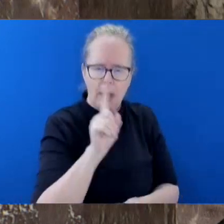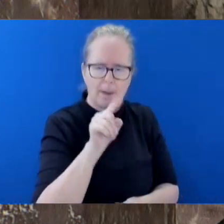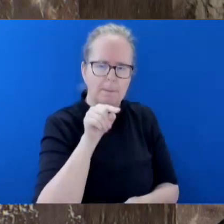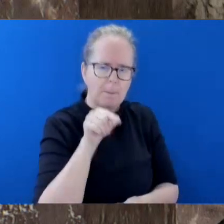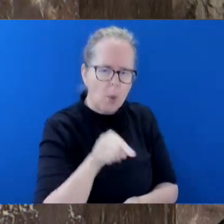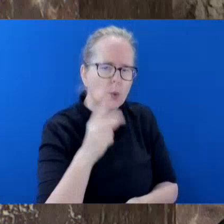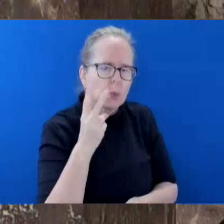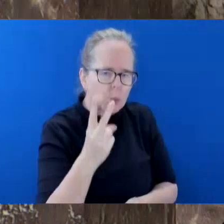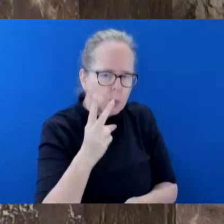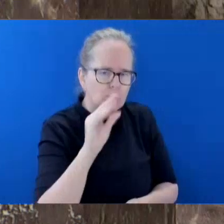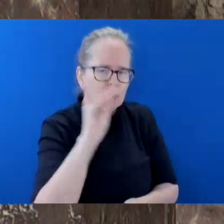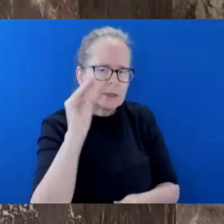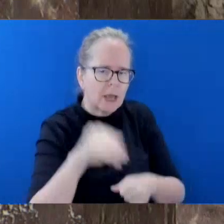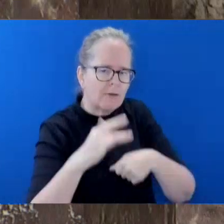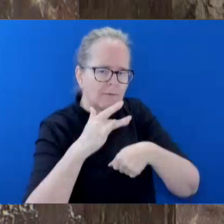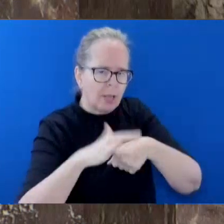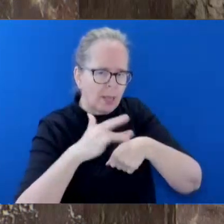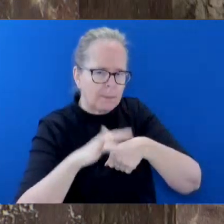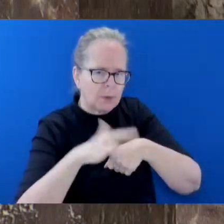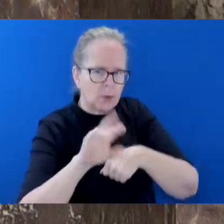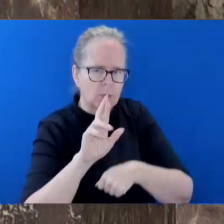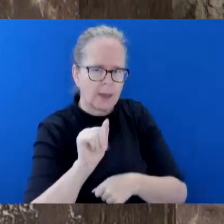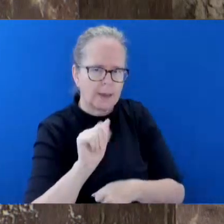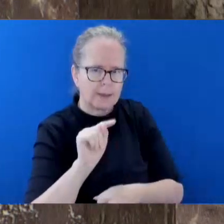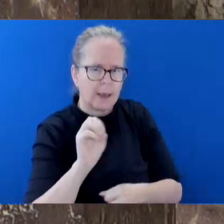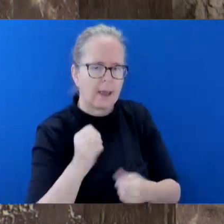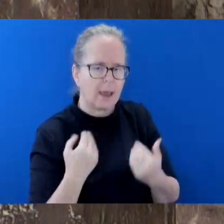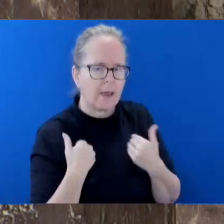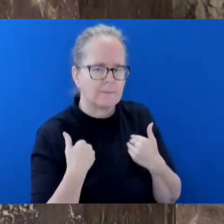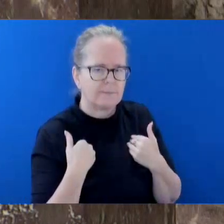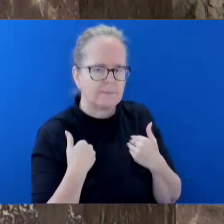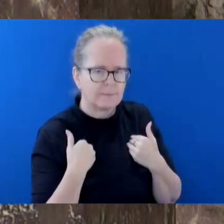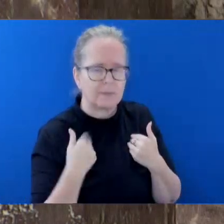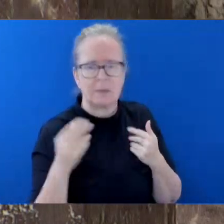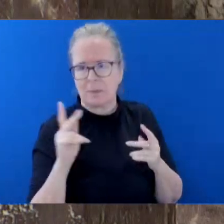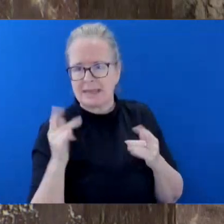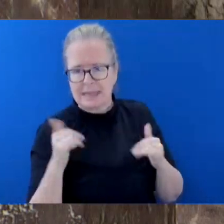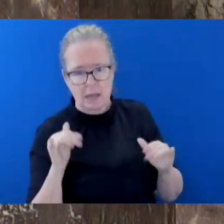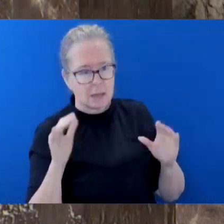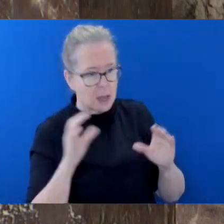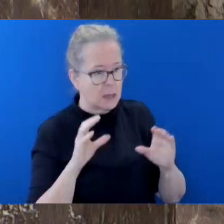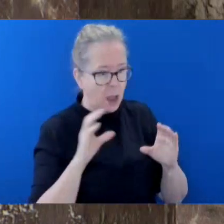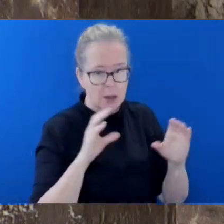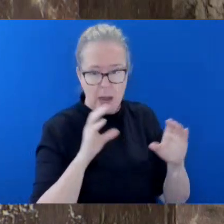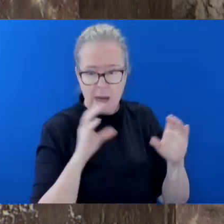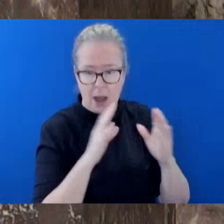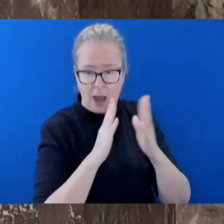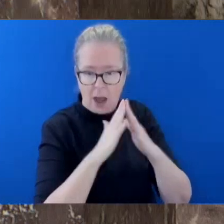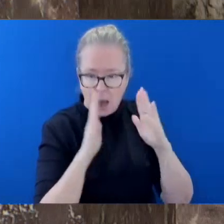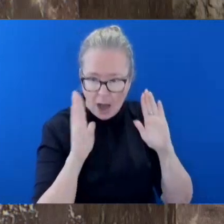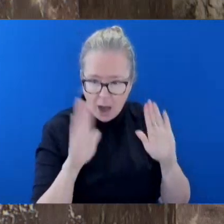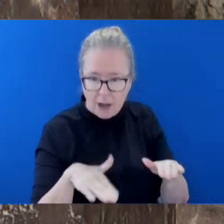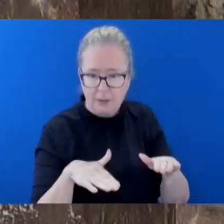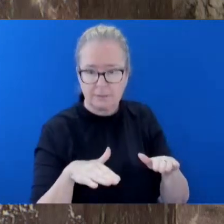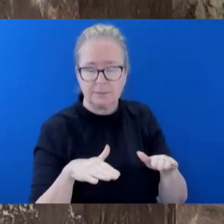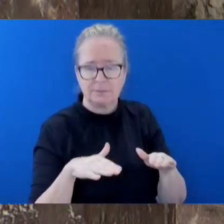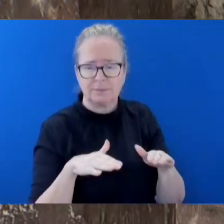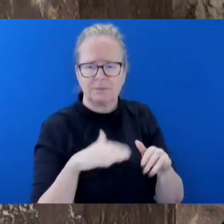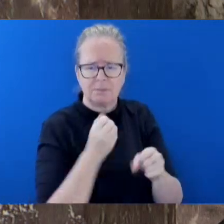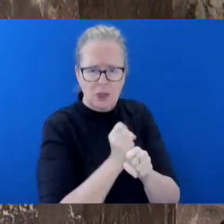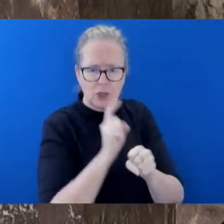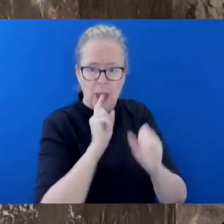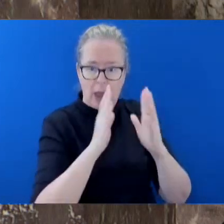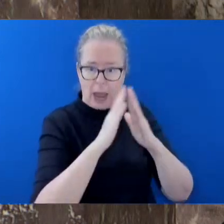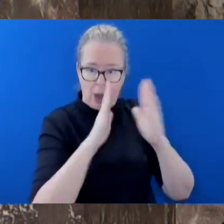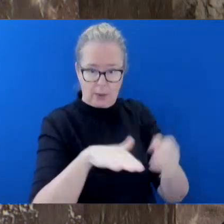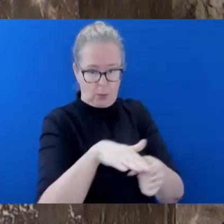his community, but communities throughout British Columbia. We need to ensure that this housing remains available to British Columbians so